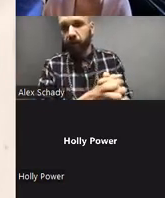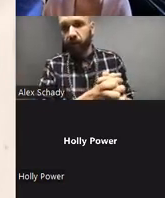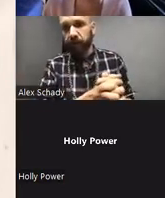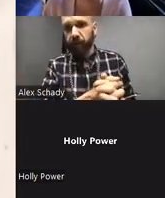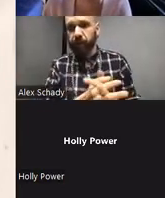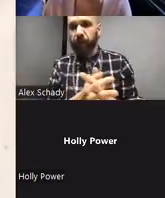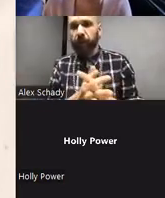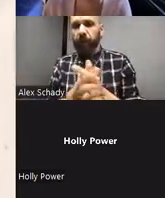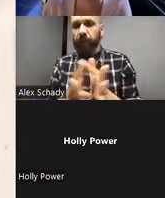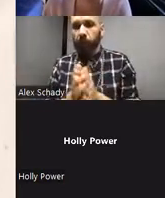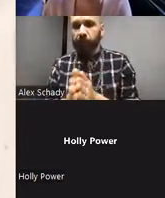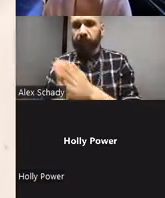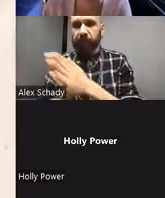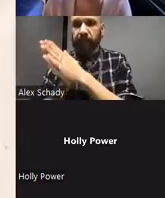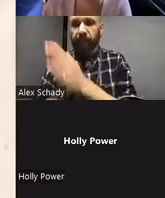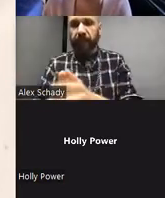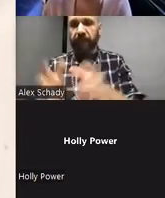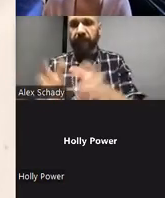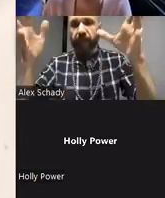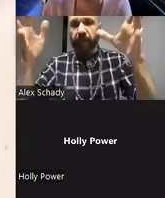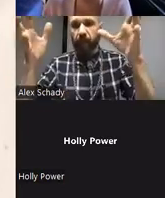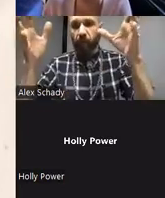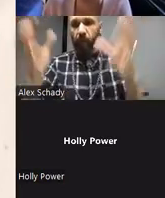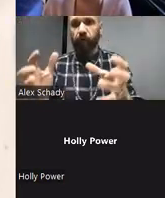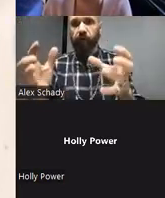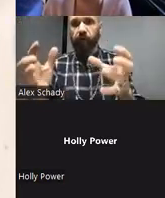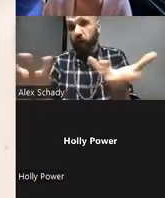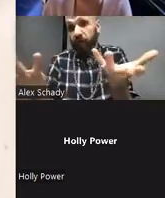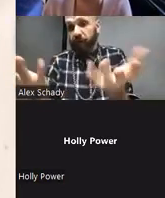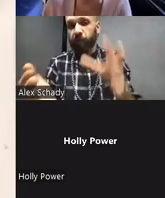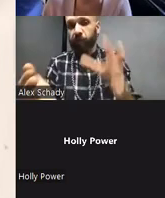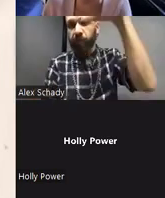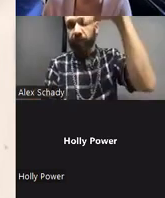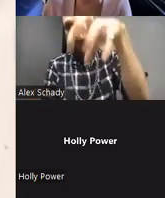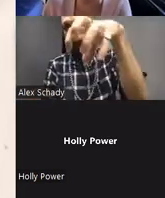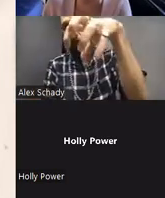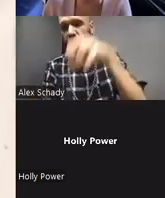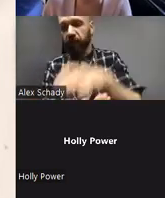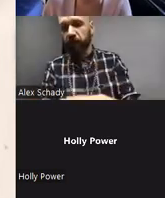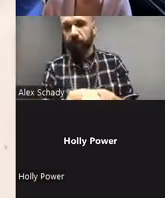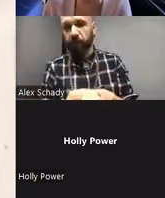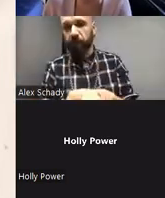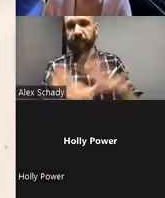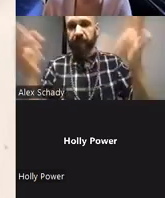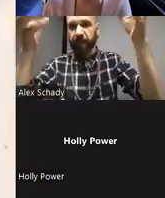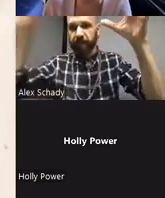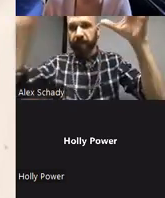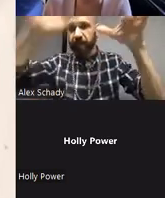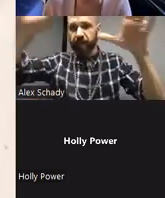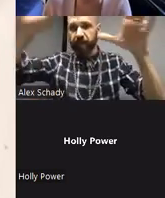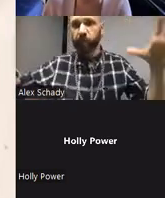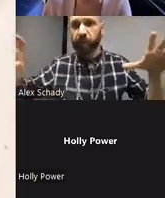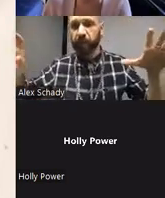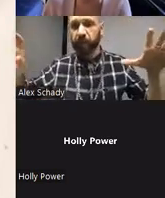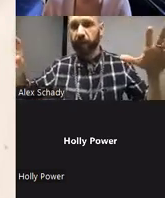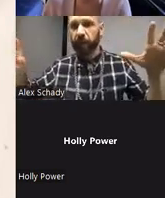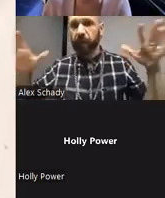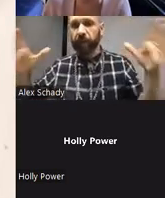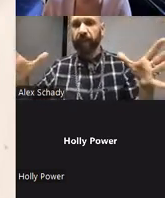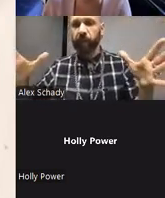personal association. The object is then placed on a 3D object, placed on a sheet of plastic, and then it's dusted